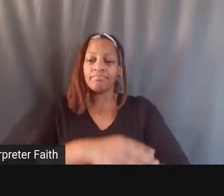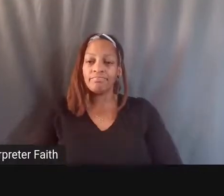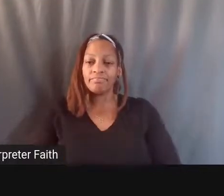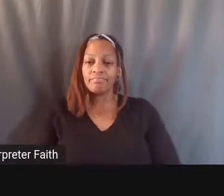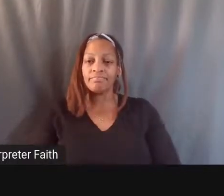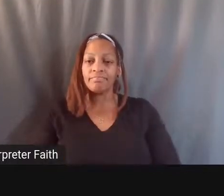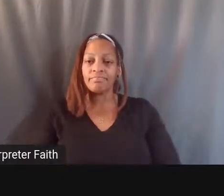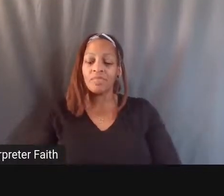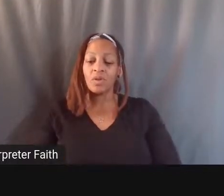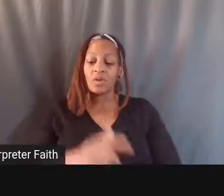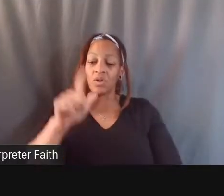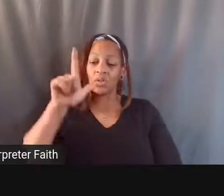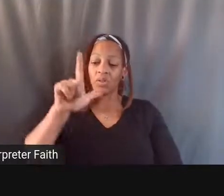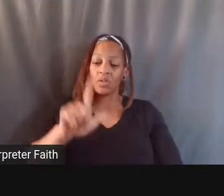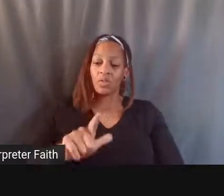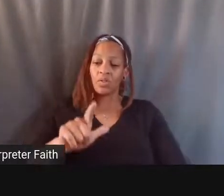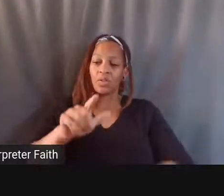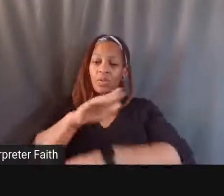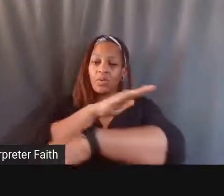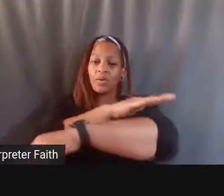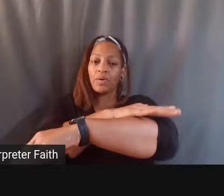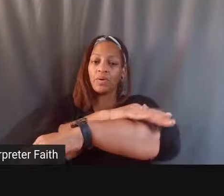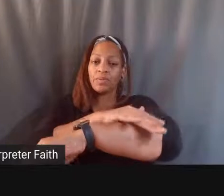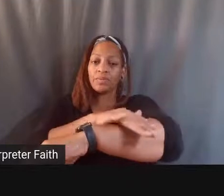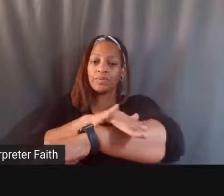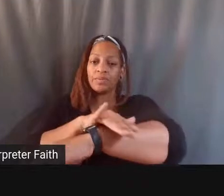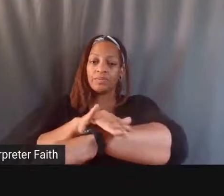your lower arms,